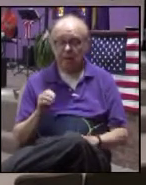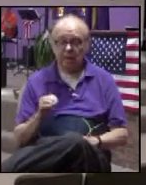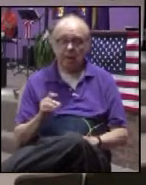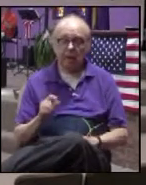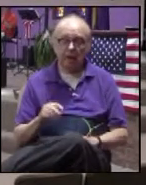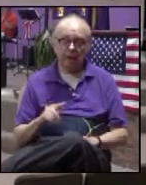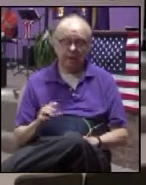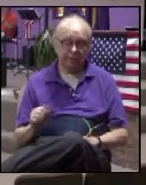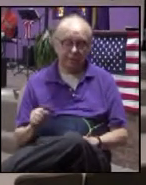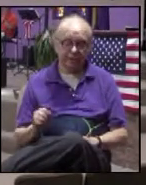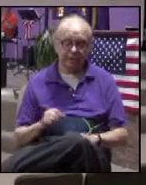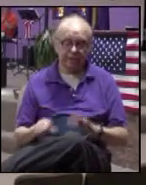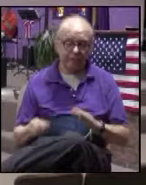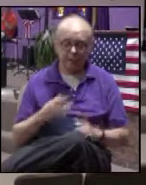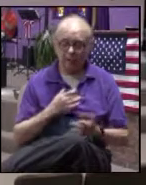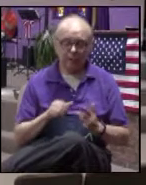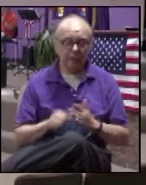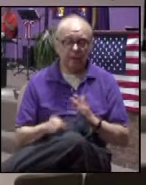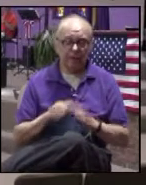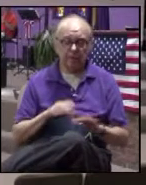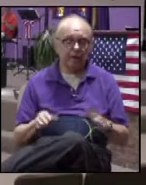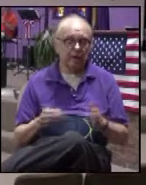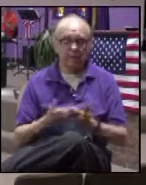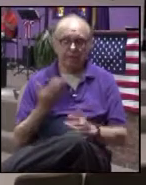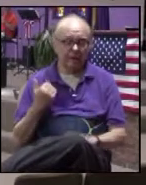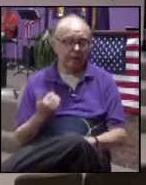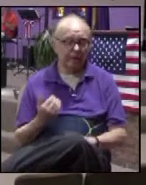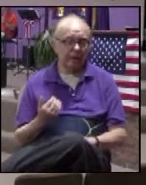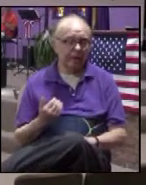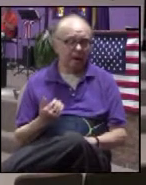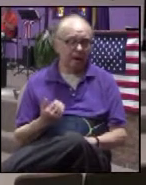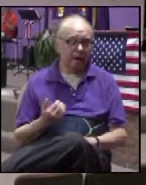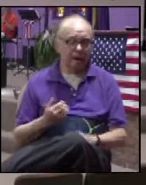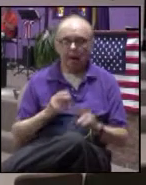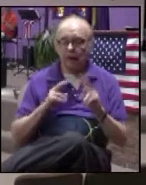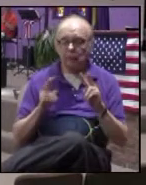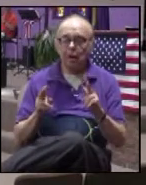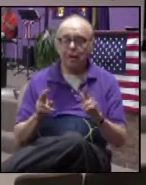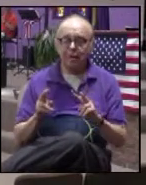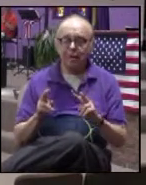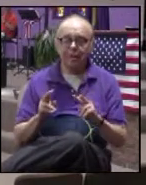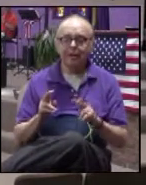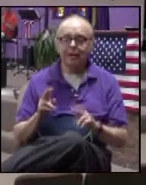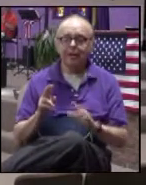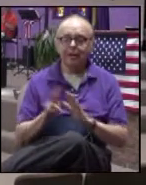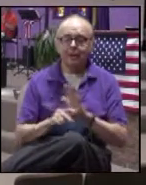And you'd be like, have you done this before? I've watched a YouTube video.